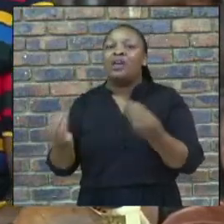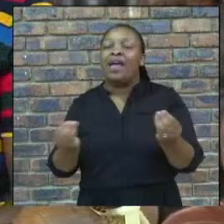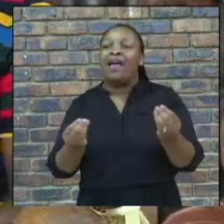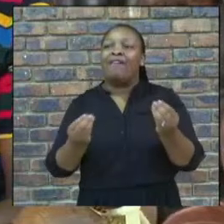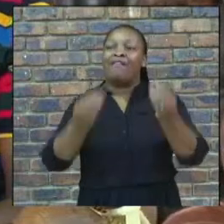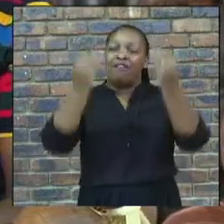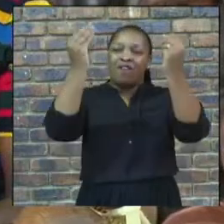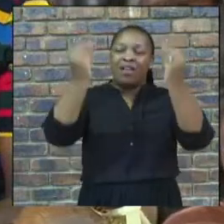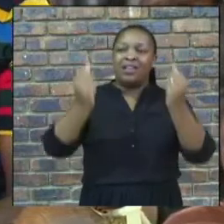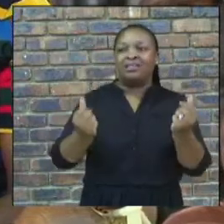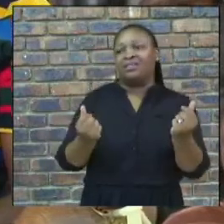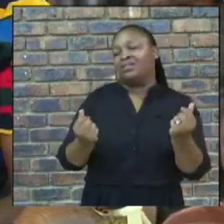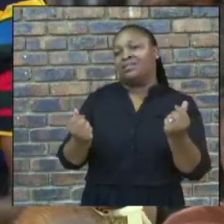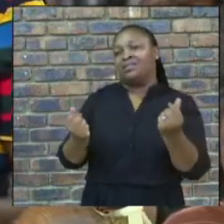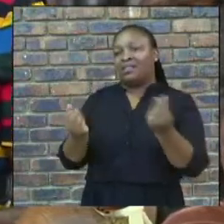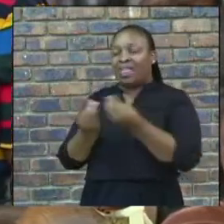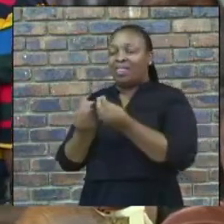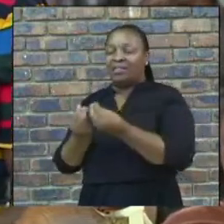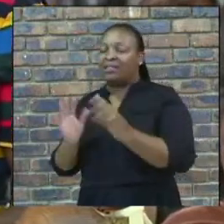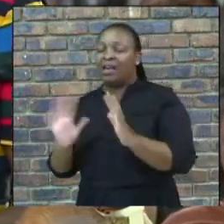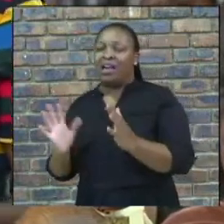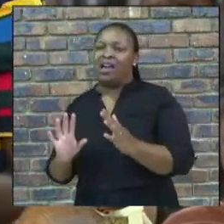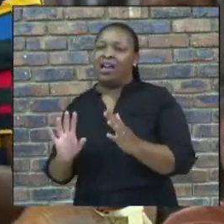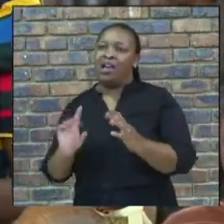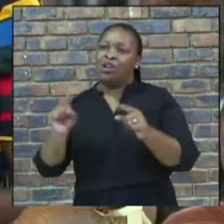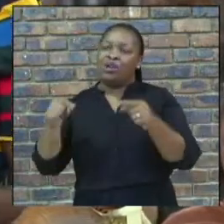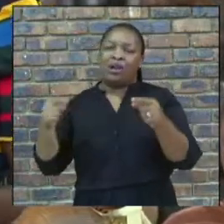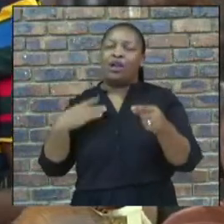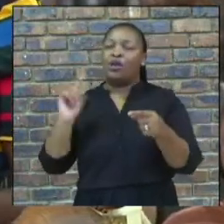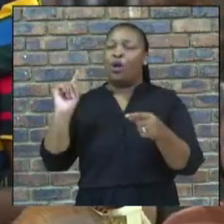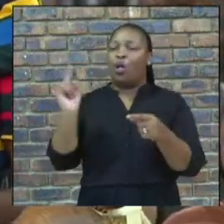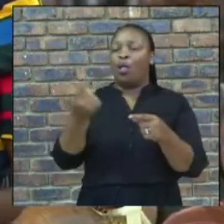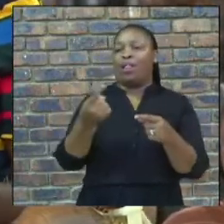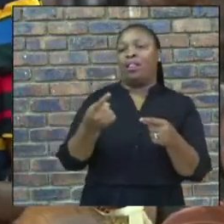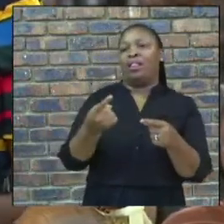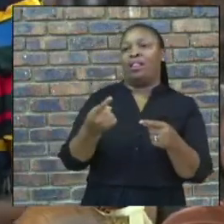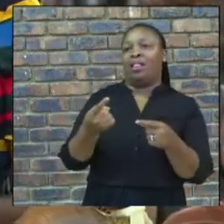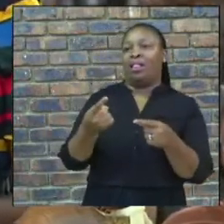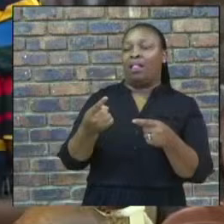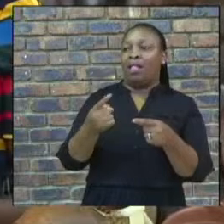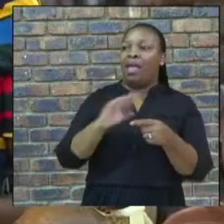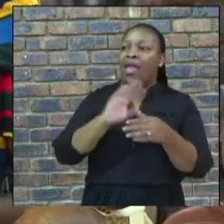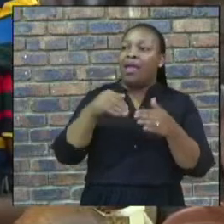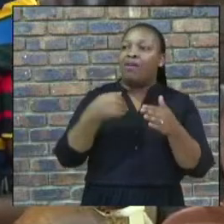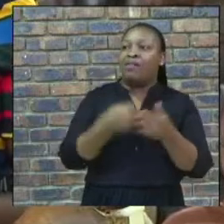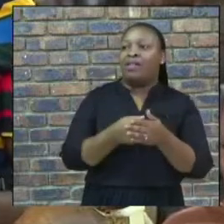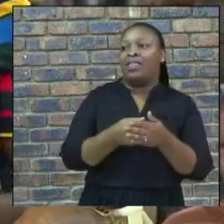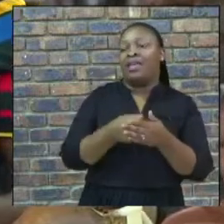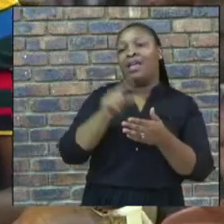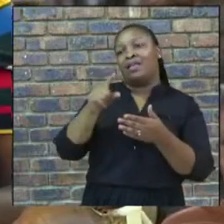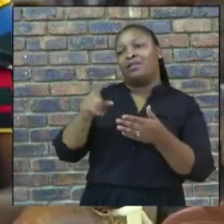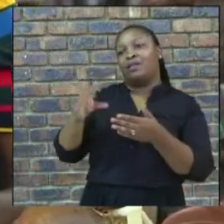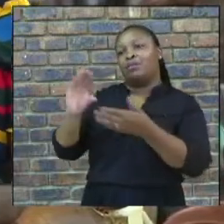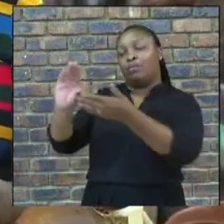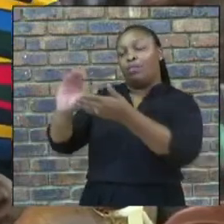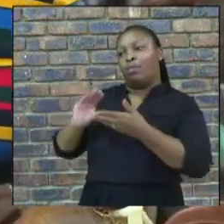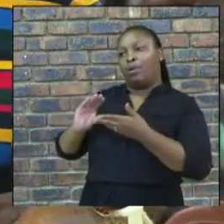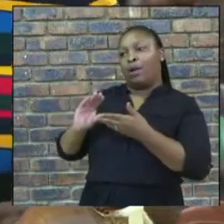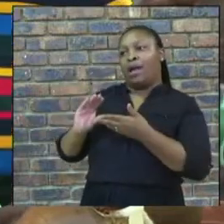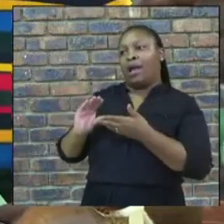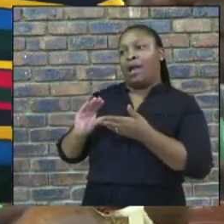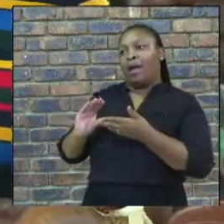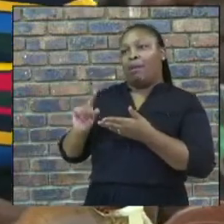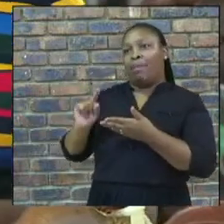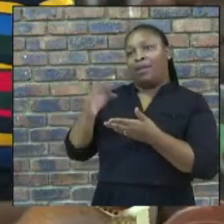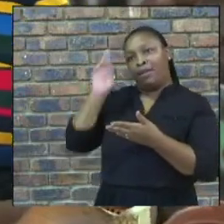differs from these things. You cannot expect everything as a benefit, but when it starts, I must sweat on